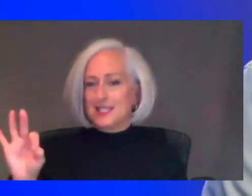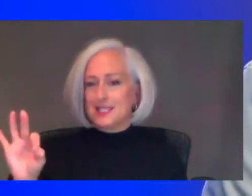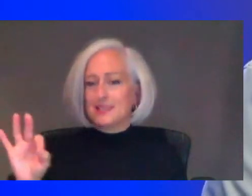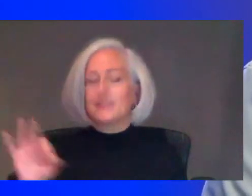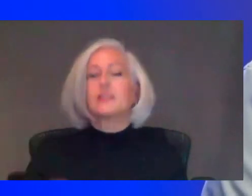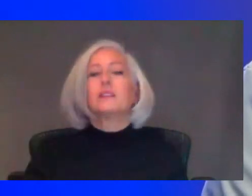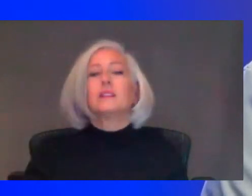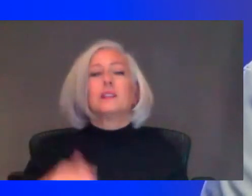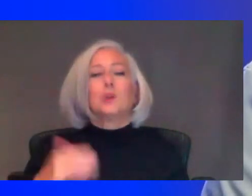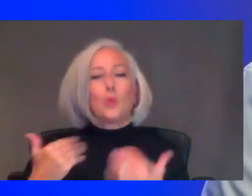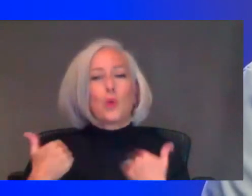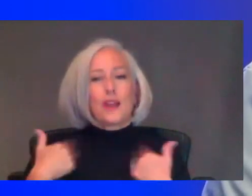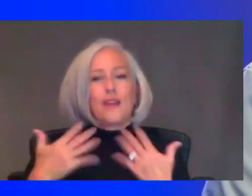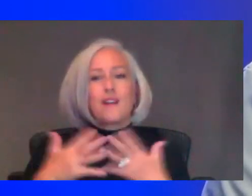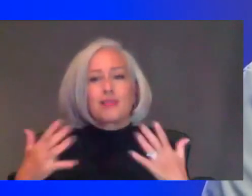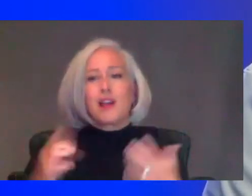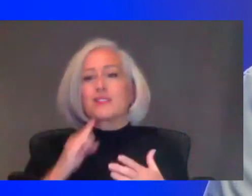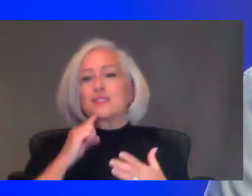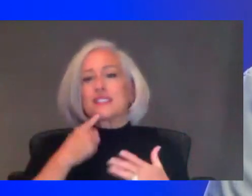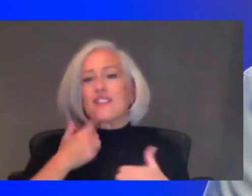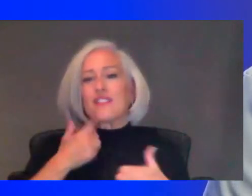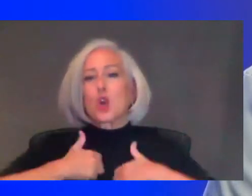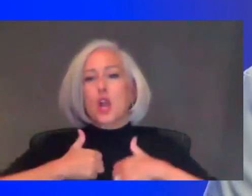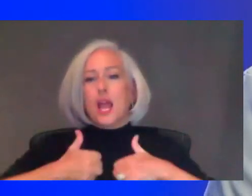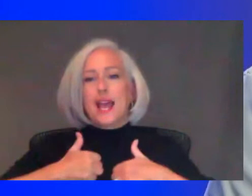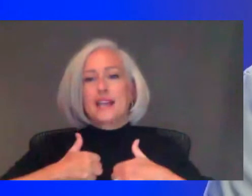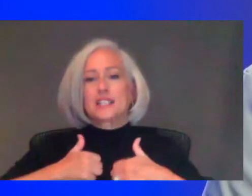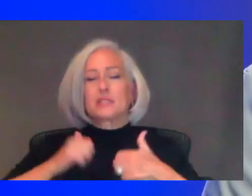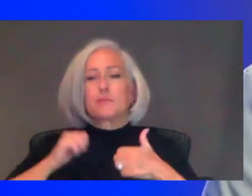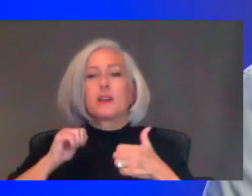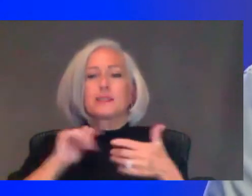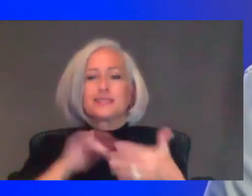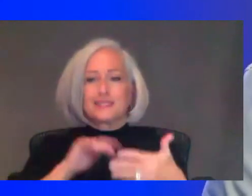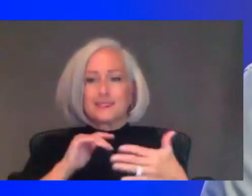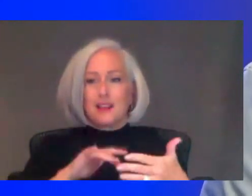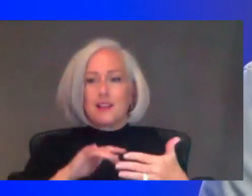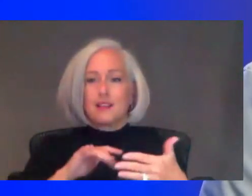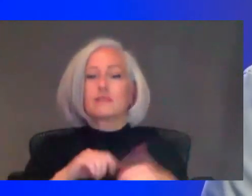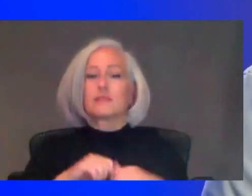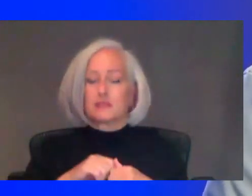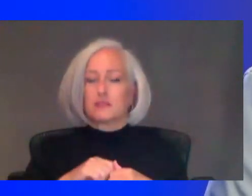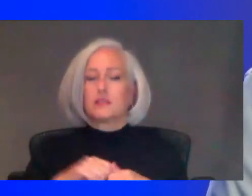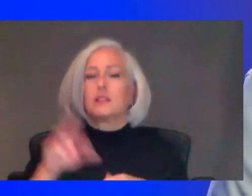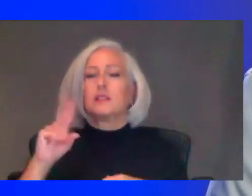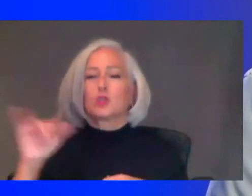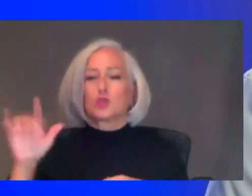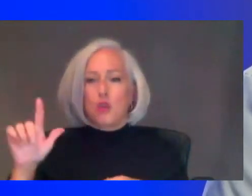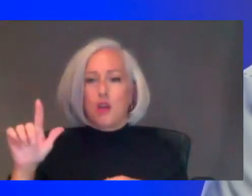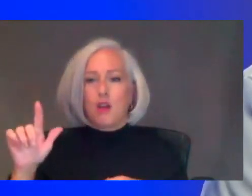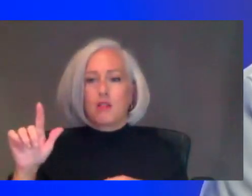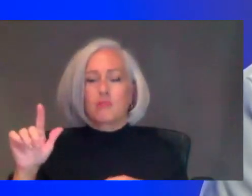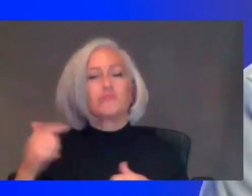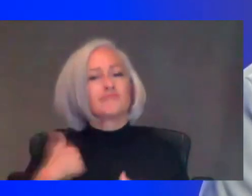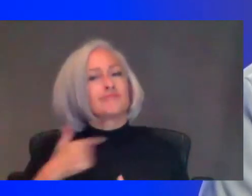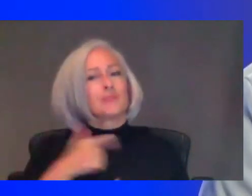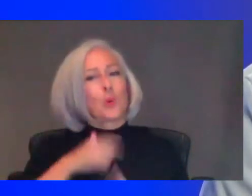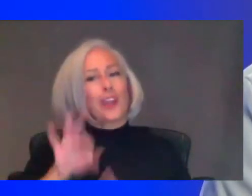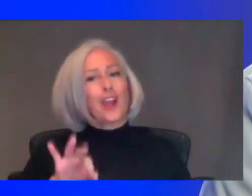potentially yourself, but you're going to help others that are affected by this disease. Amber, final thoughts from you today. What do you want us to